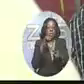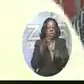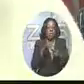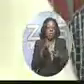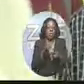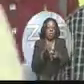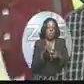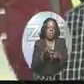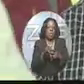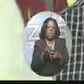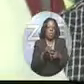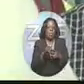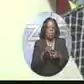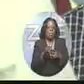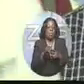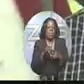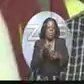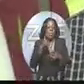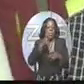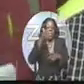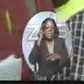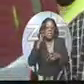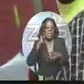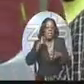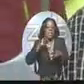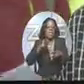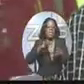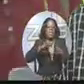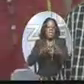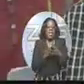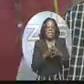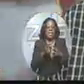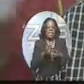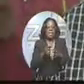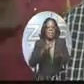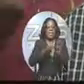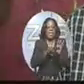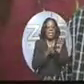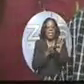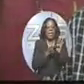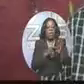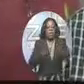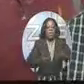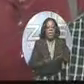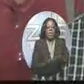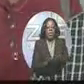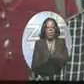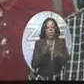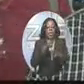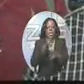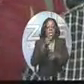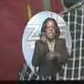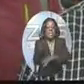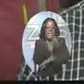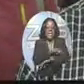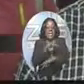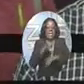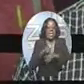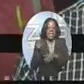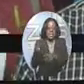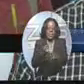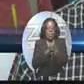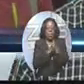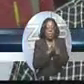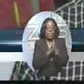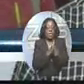Coach Rupert Gardner believes yesterday marked the beginning of a new day in track and field. The last administration, it was a good